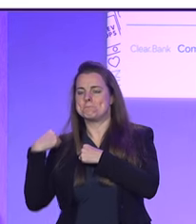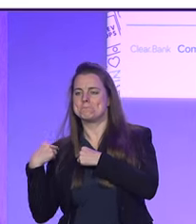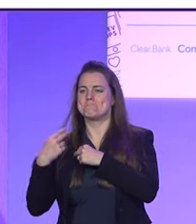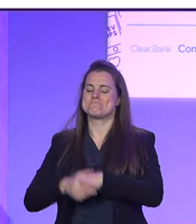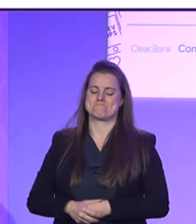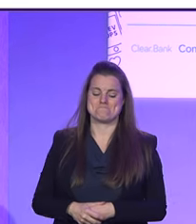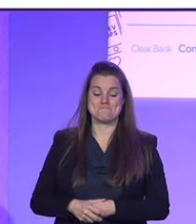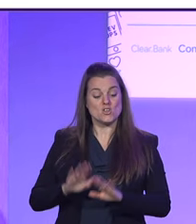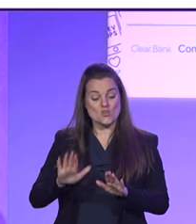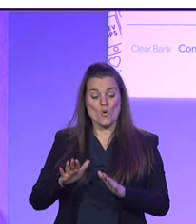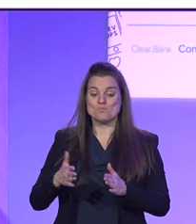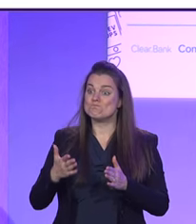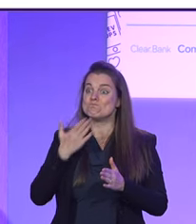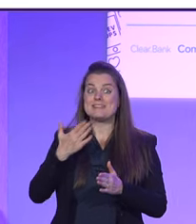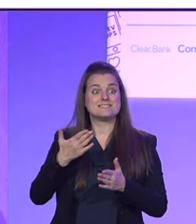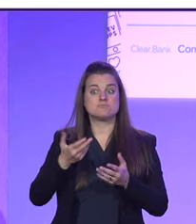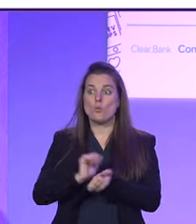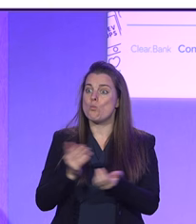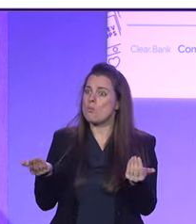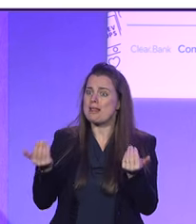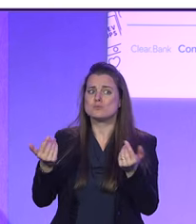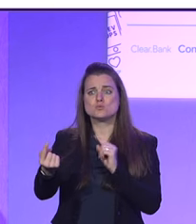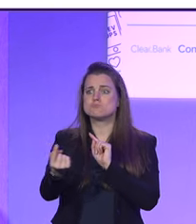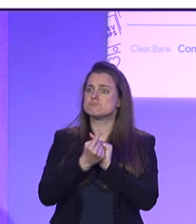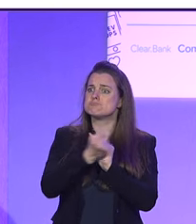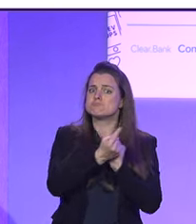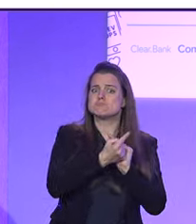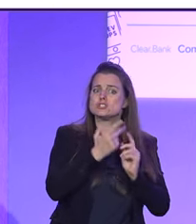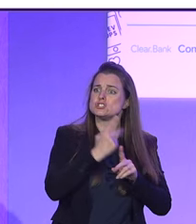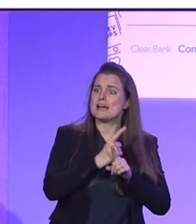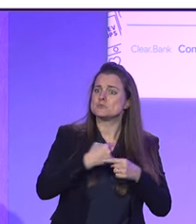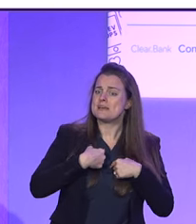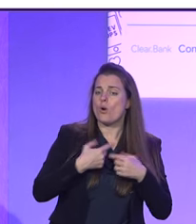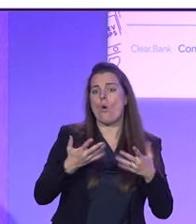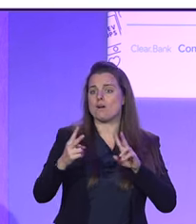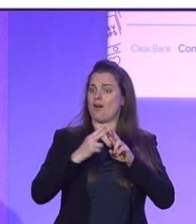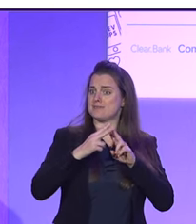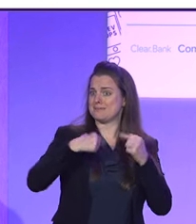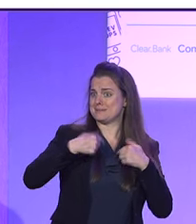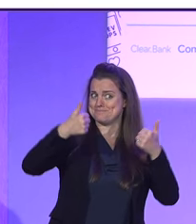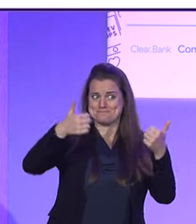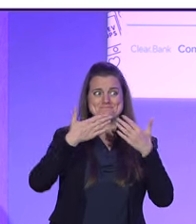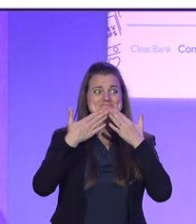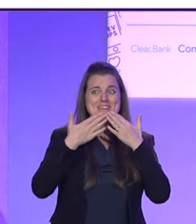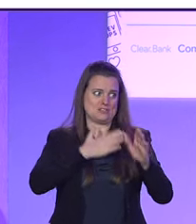feel free to just chat to me or get in touch. Thanks, sorry for